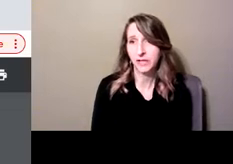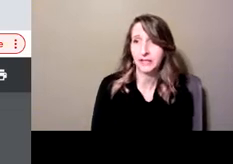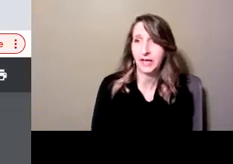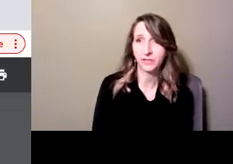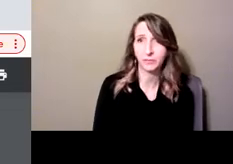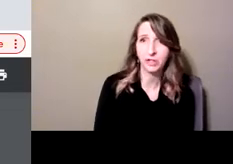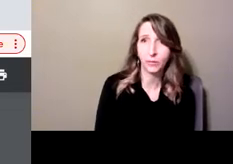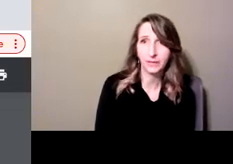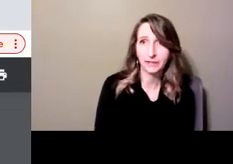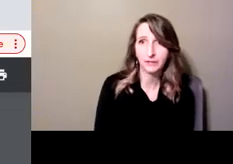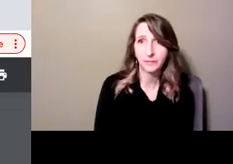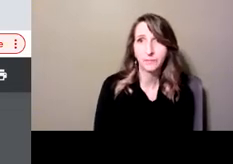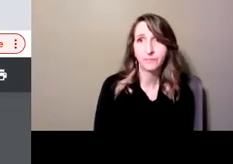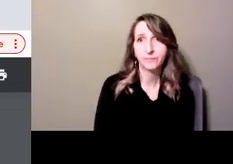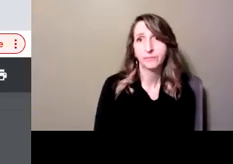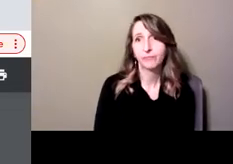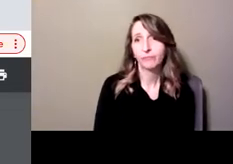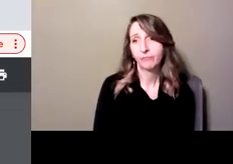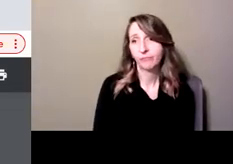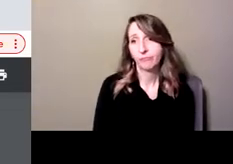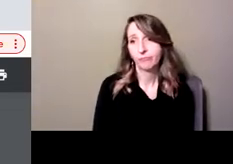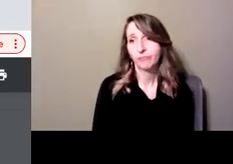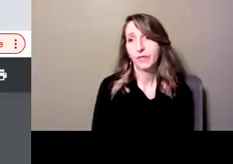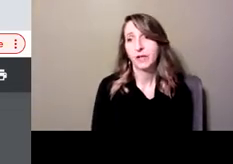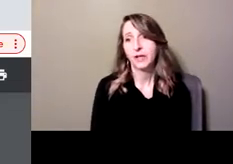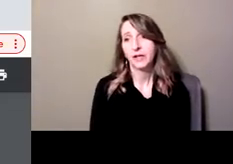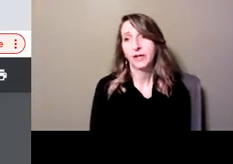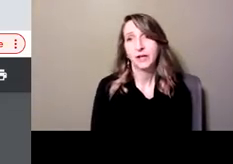most likely to have some of the equipment.